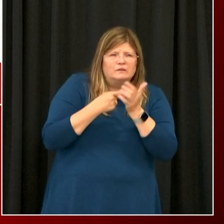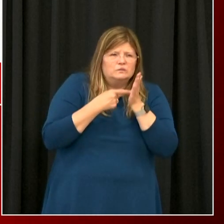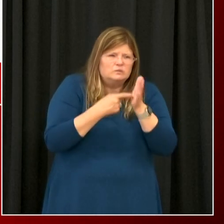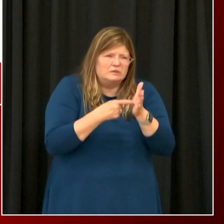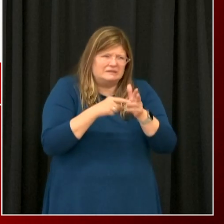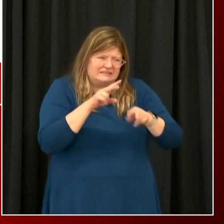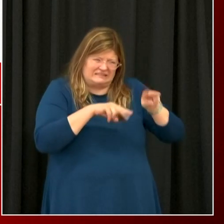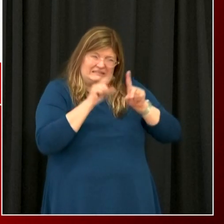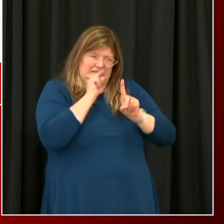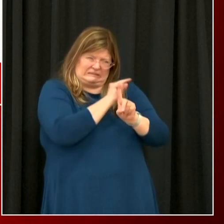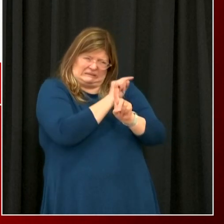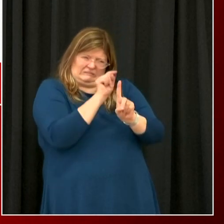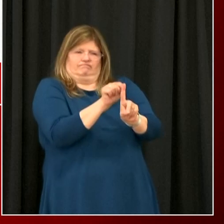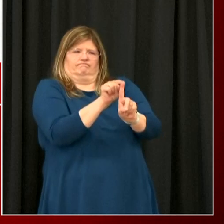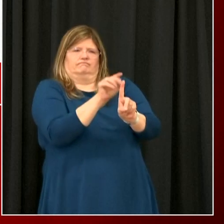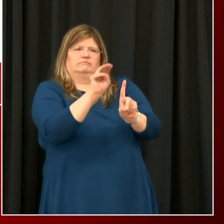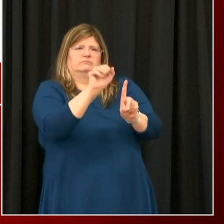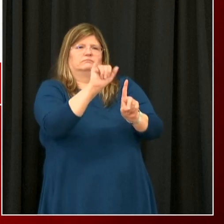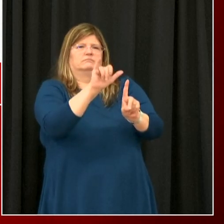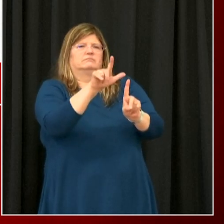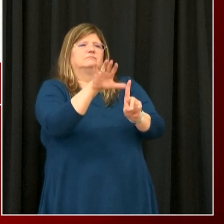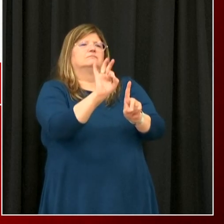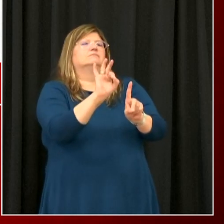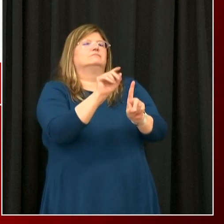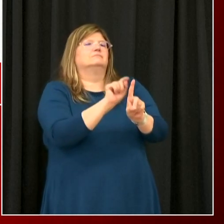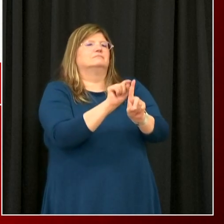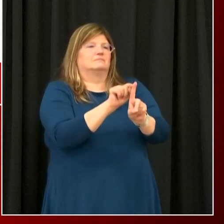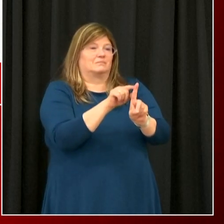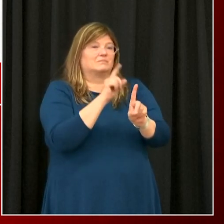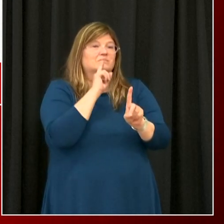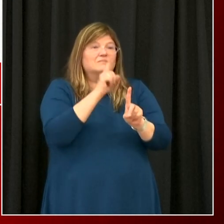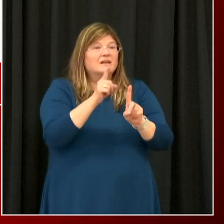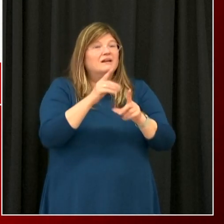which aligns with the calendar date of June